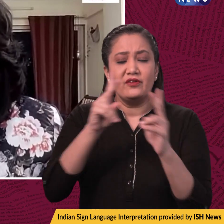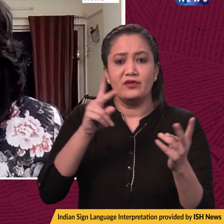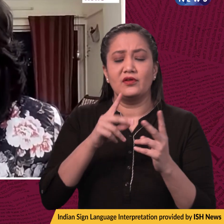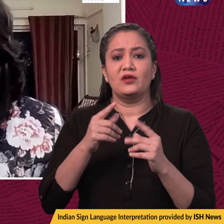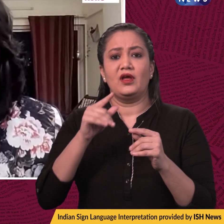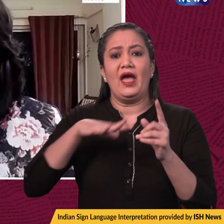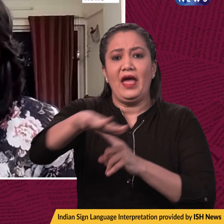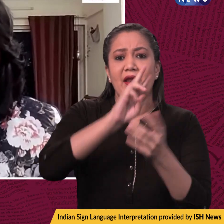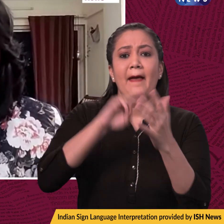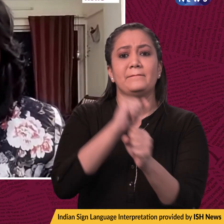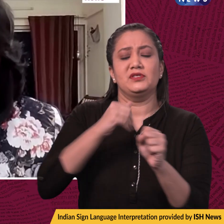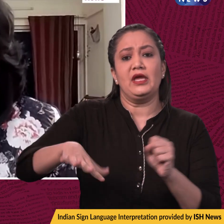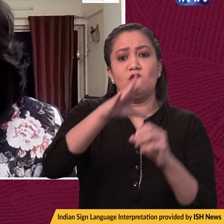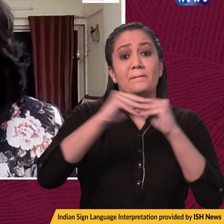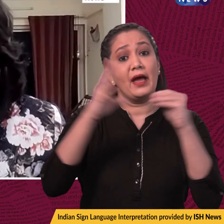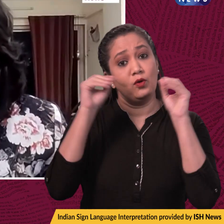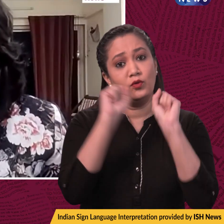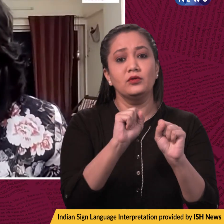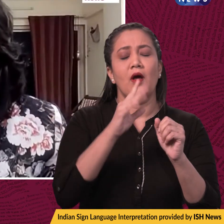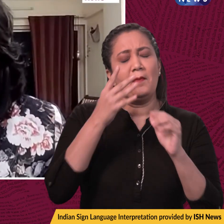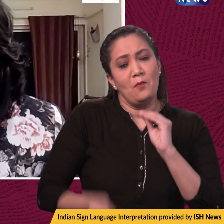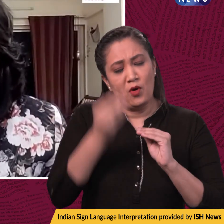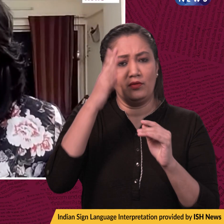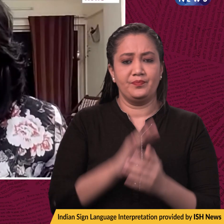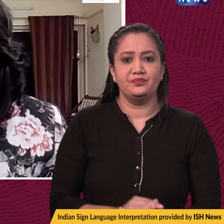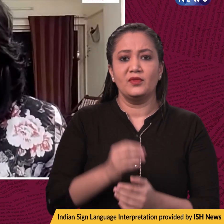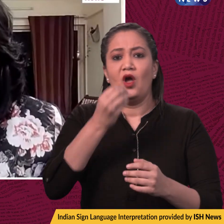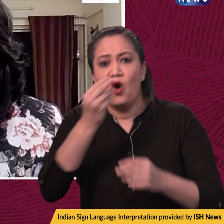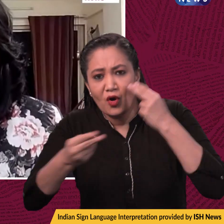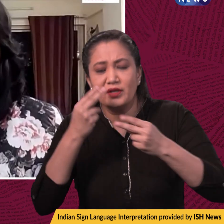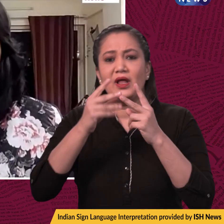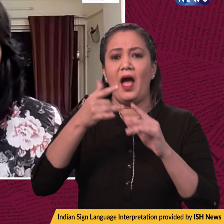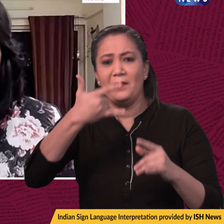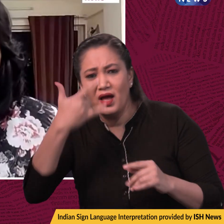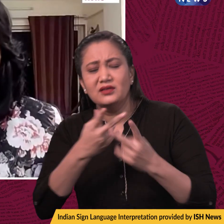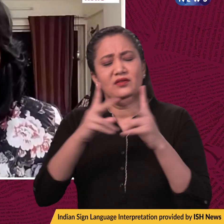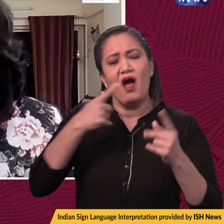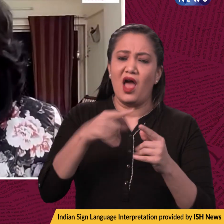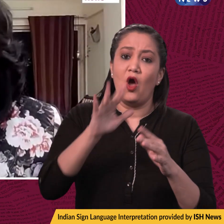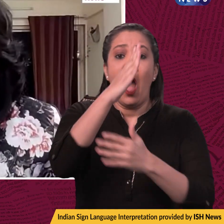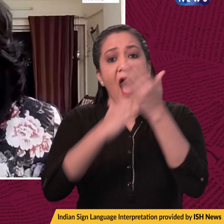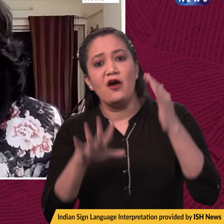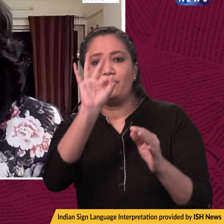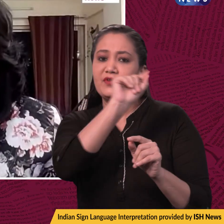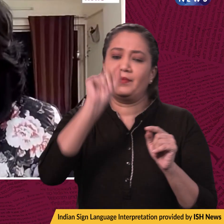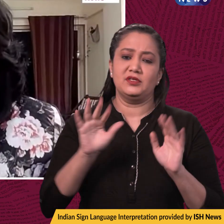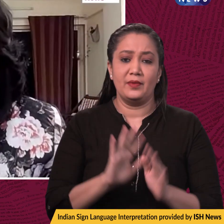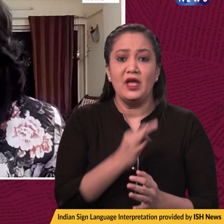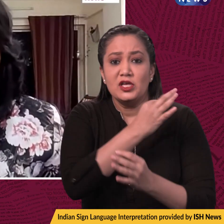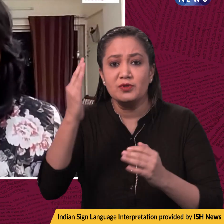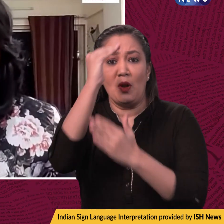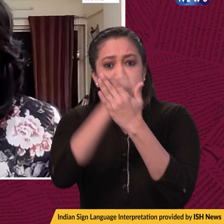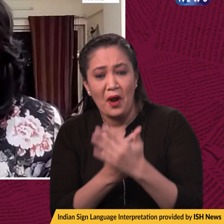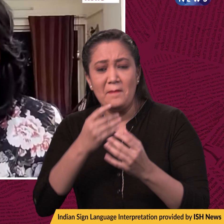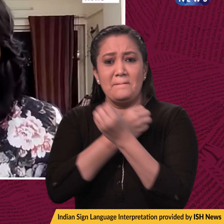particularly in the MG Road area in Bengaluru. Restaurants and bars can function at 50% capacity, but special events